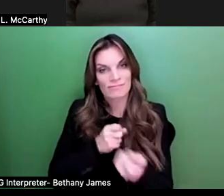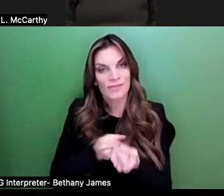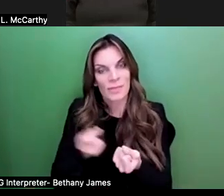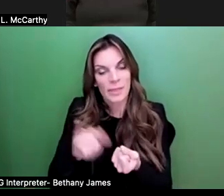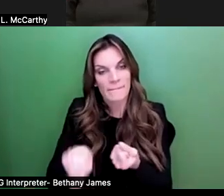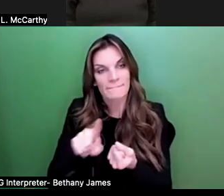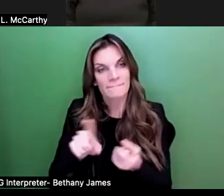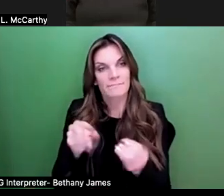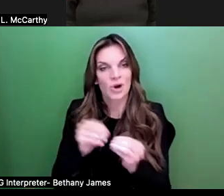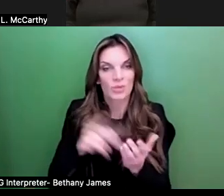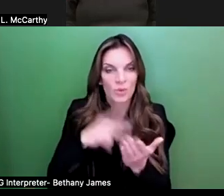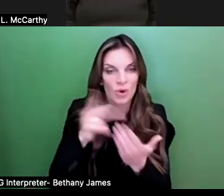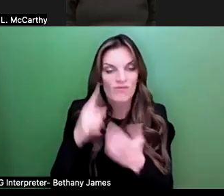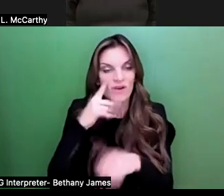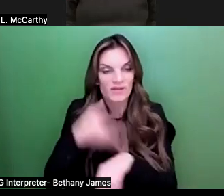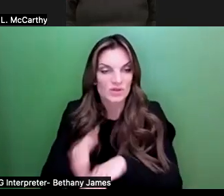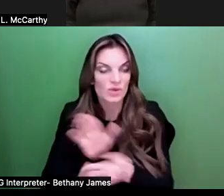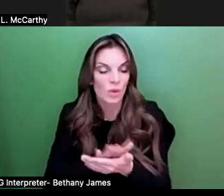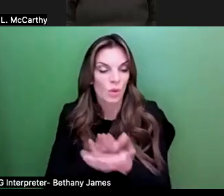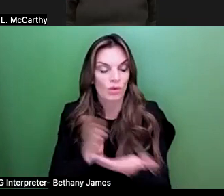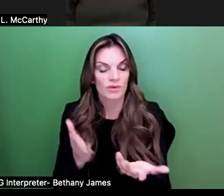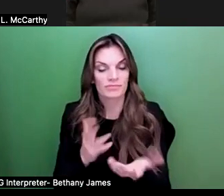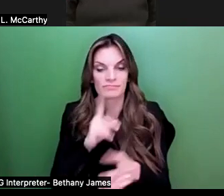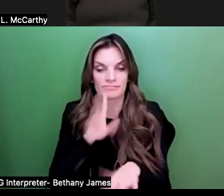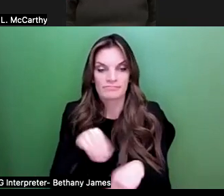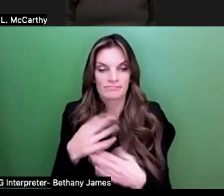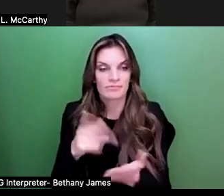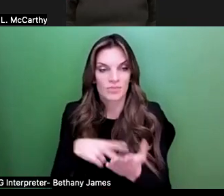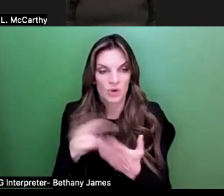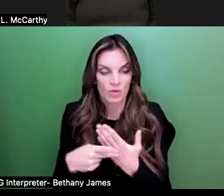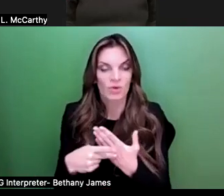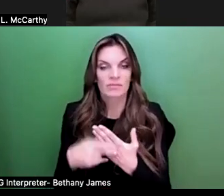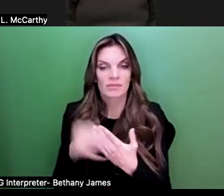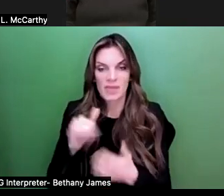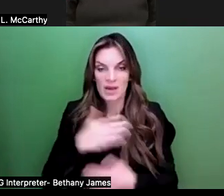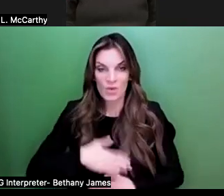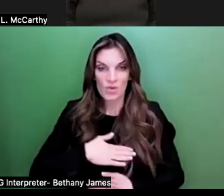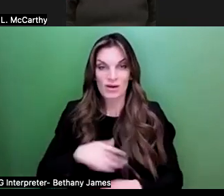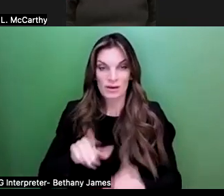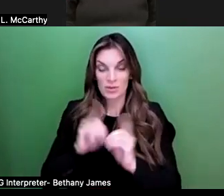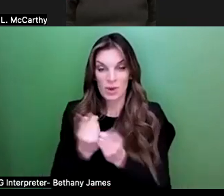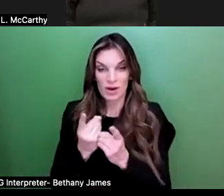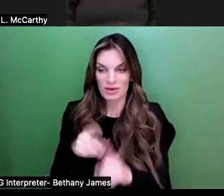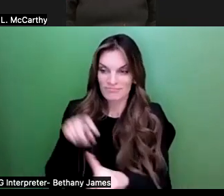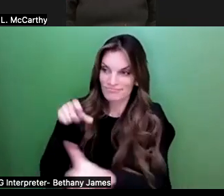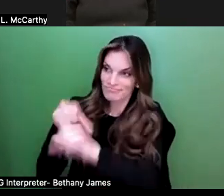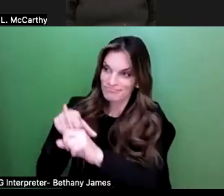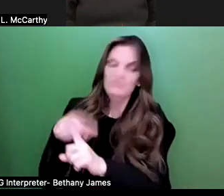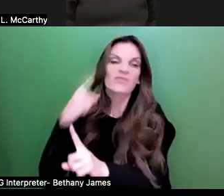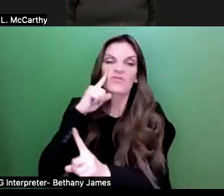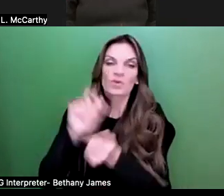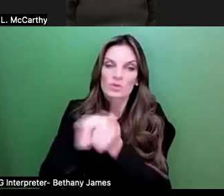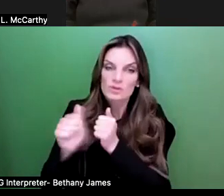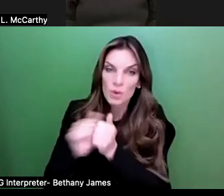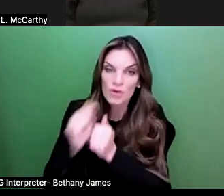more programs for after school, providing programs using the rec department in a way where it provides sports